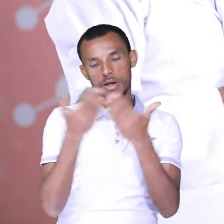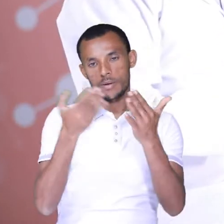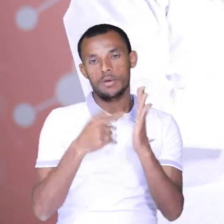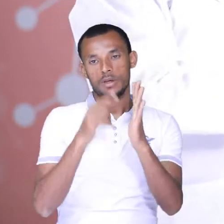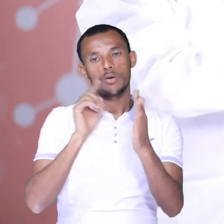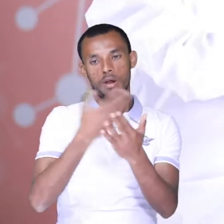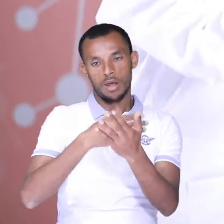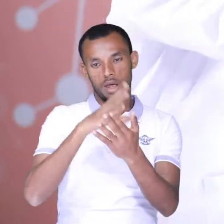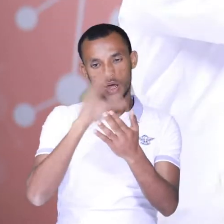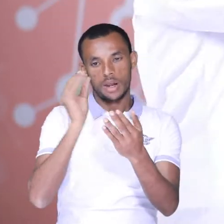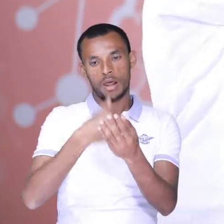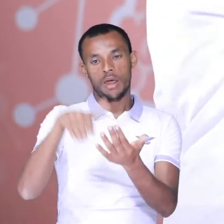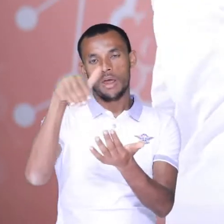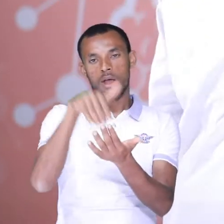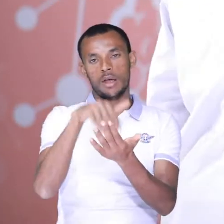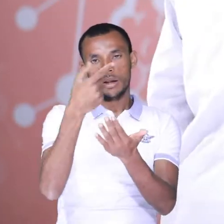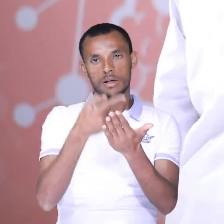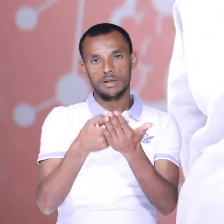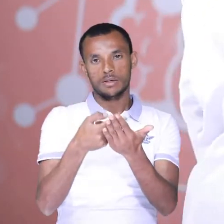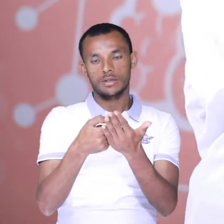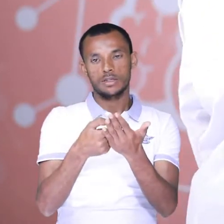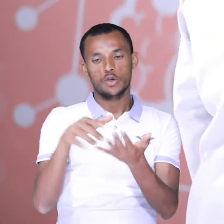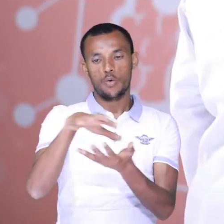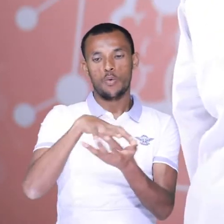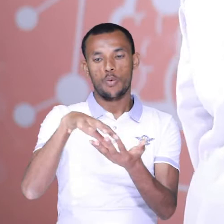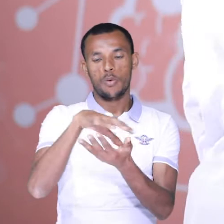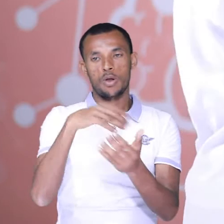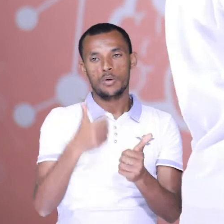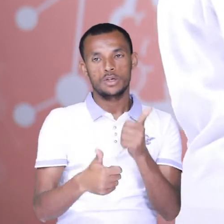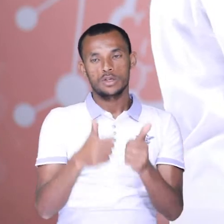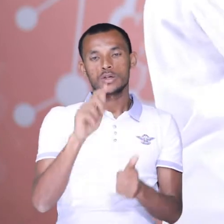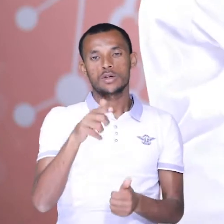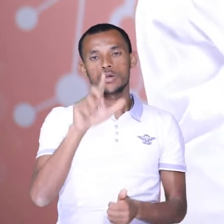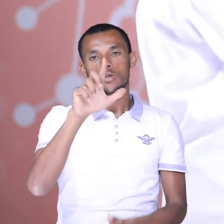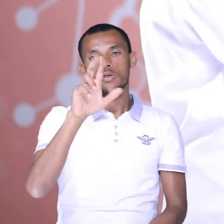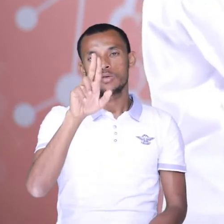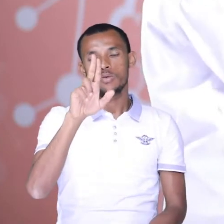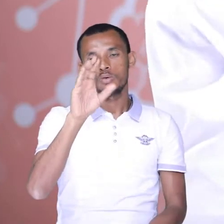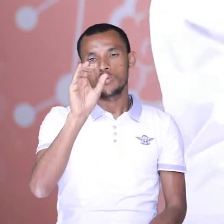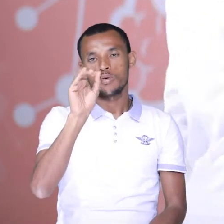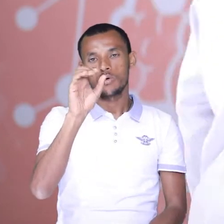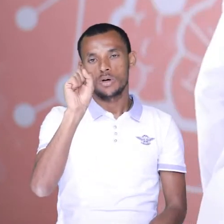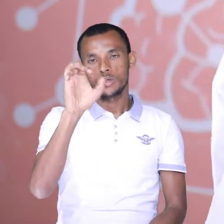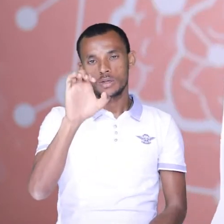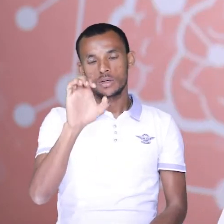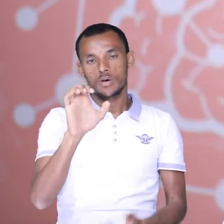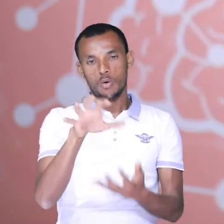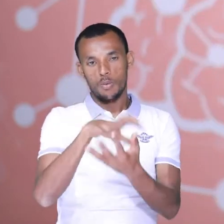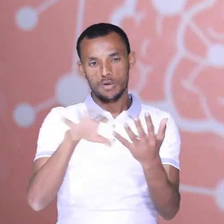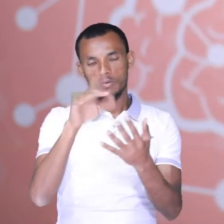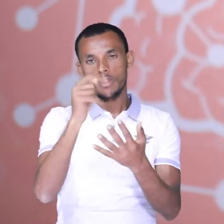And again, this compound, which is glucose, is composed of the